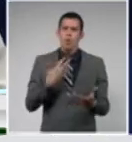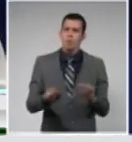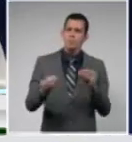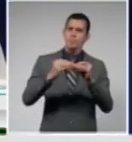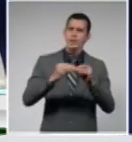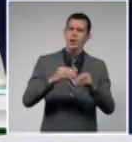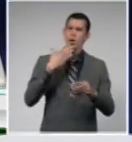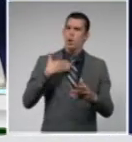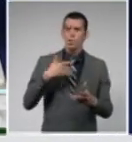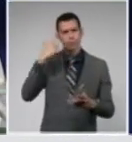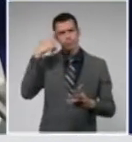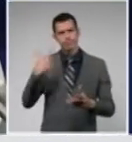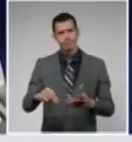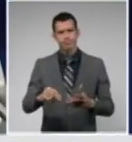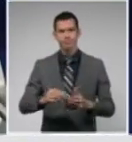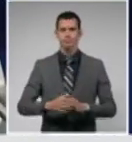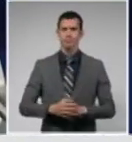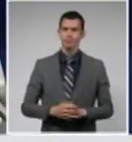52, or